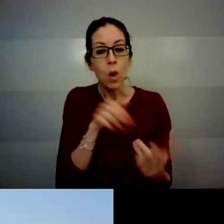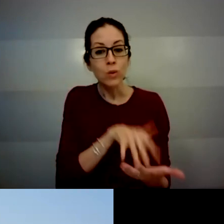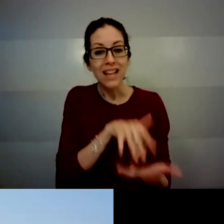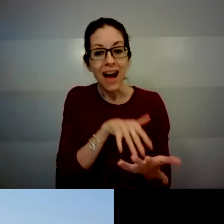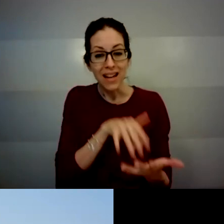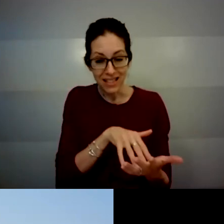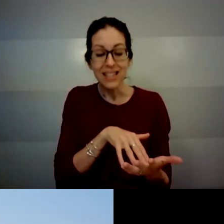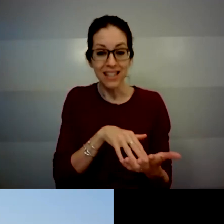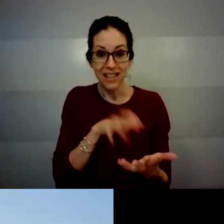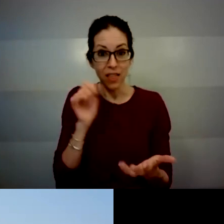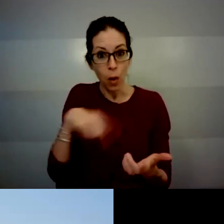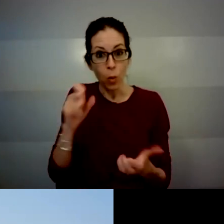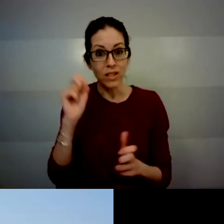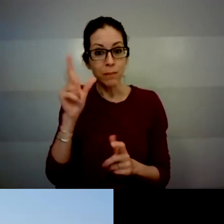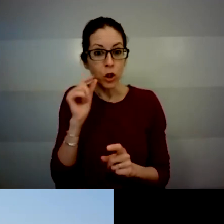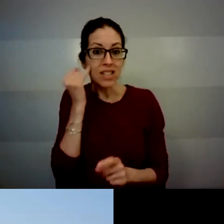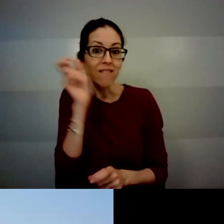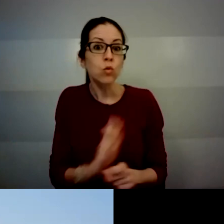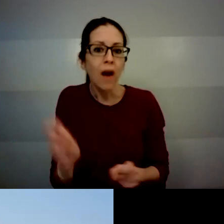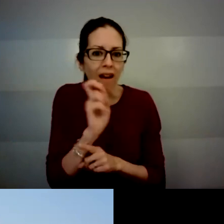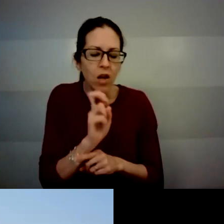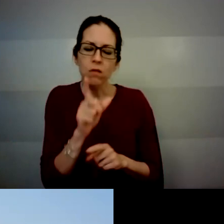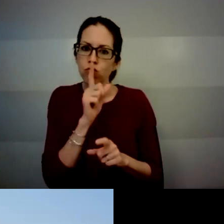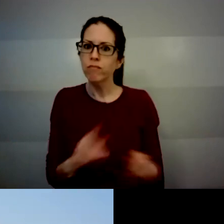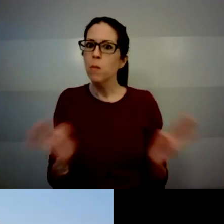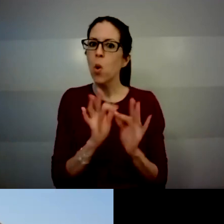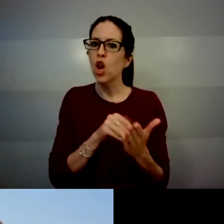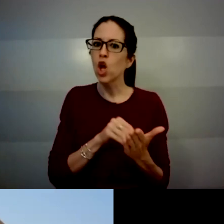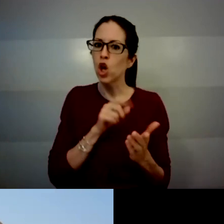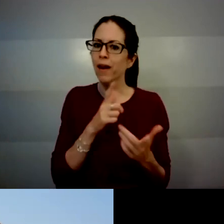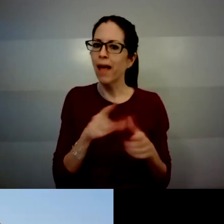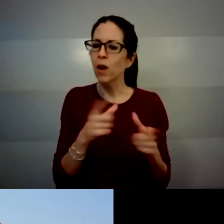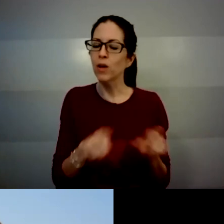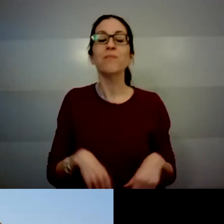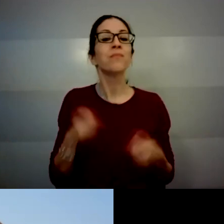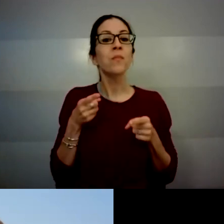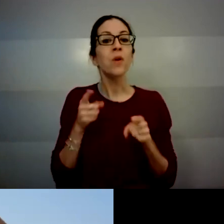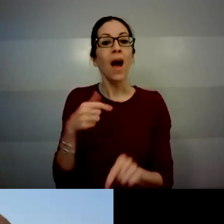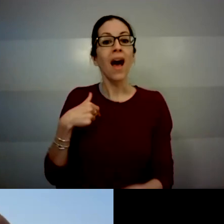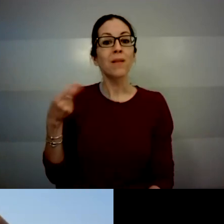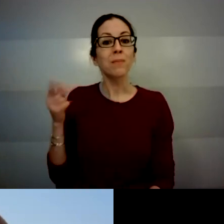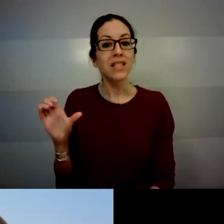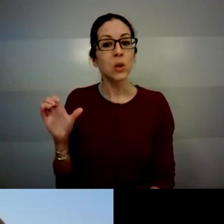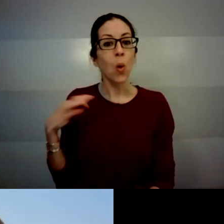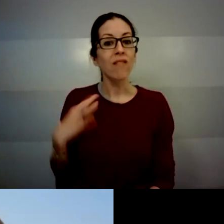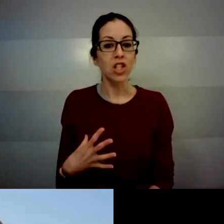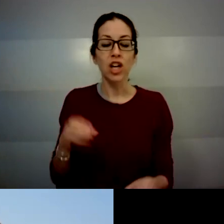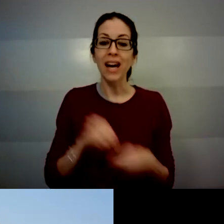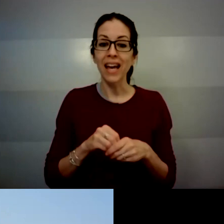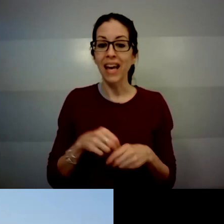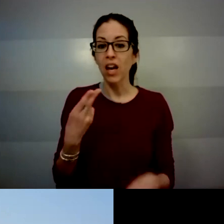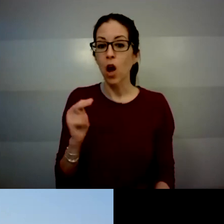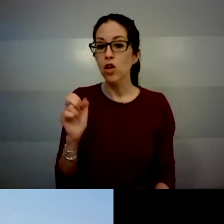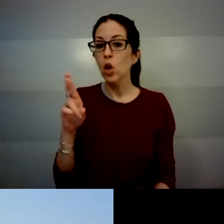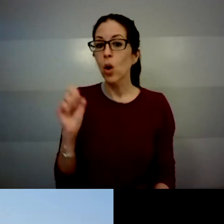travels, is really important. So I actually, while I was a Peace Corps volunteer in Honduras, I had the chance